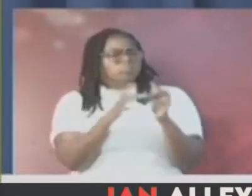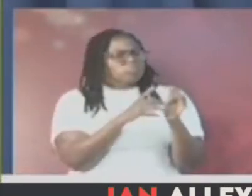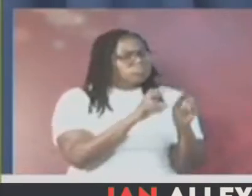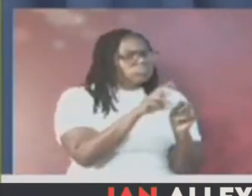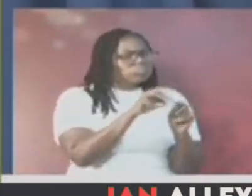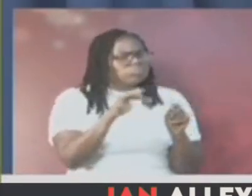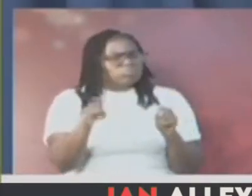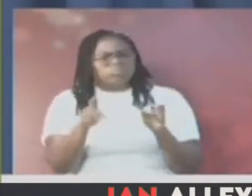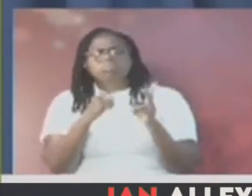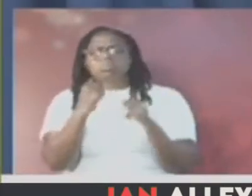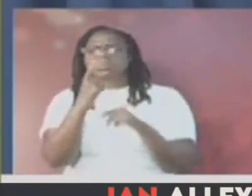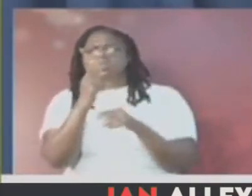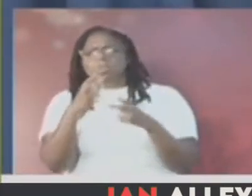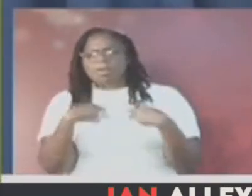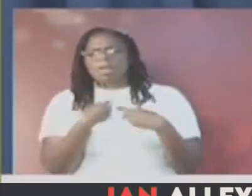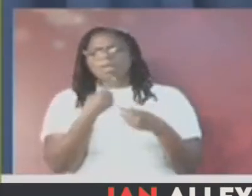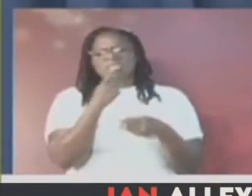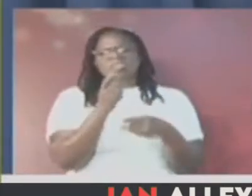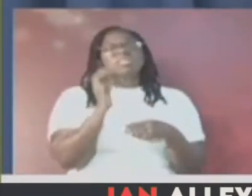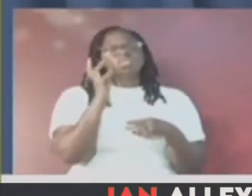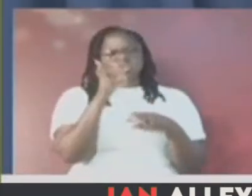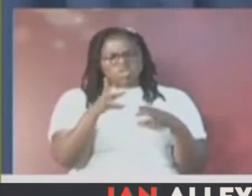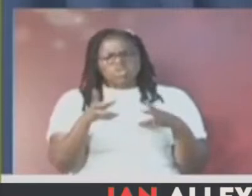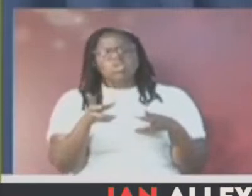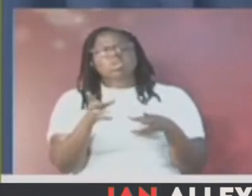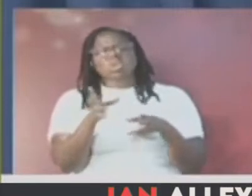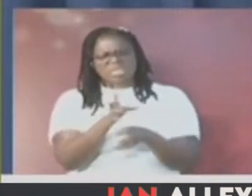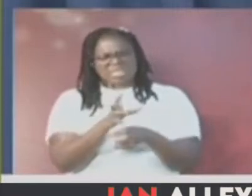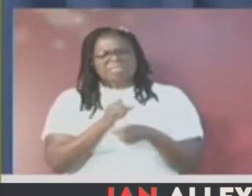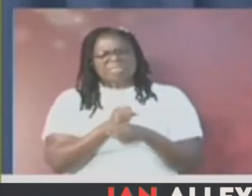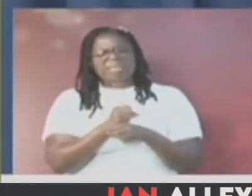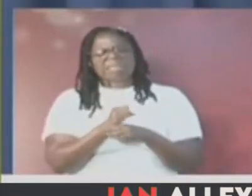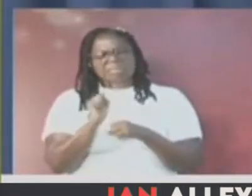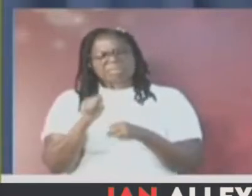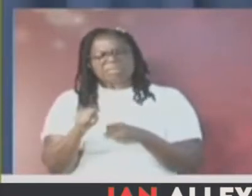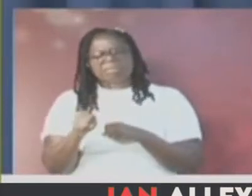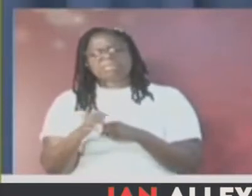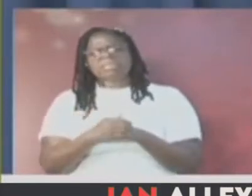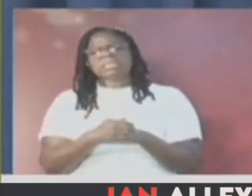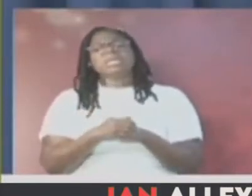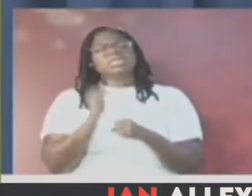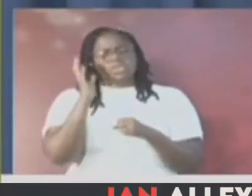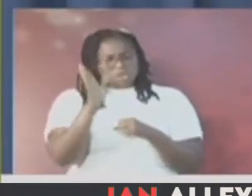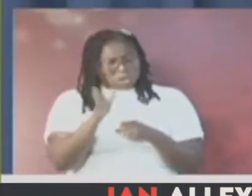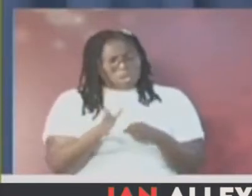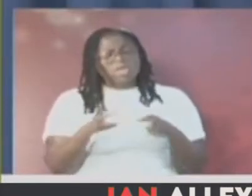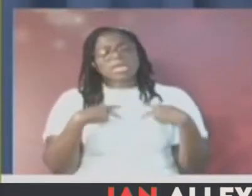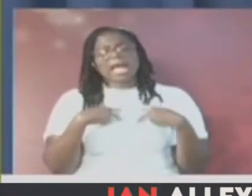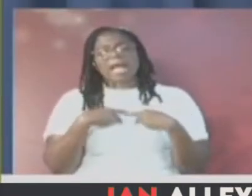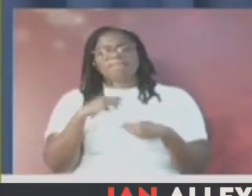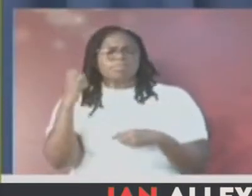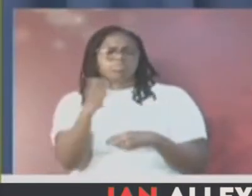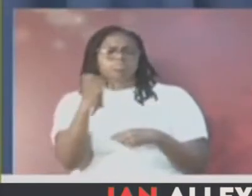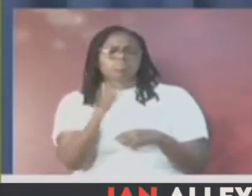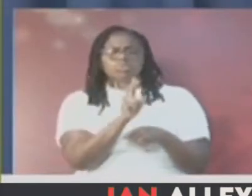Sinopharm should get, all things being equal, emergency use authorization this week.